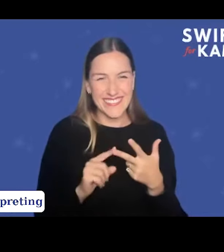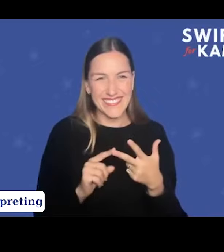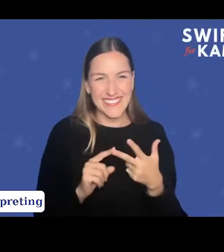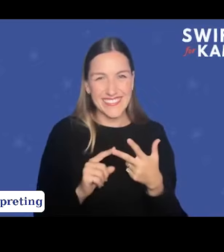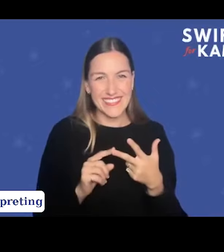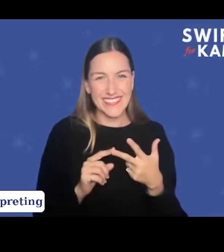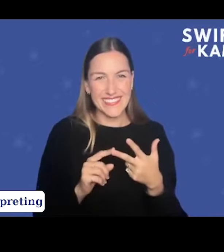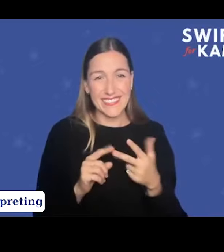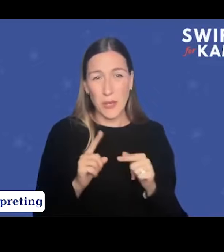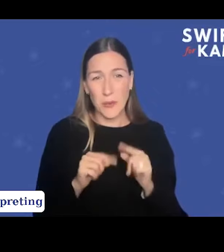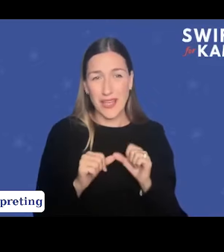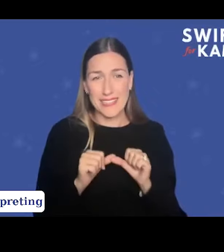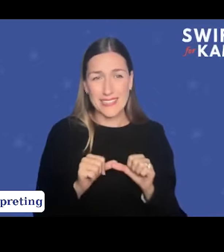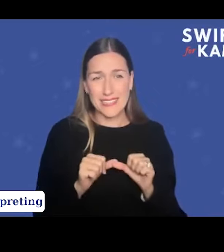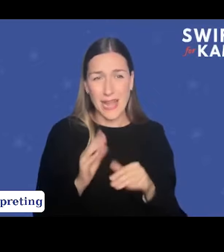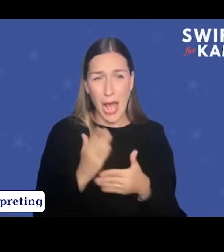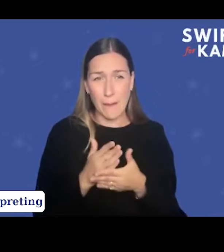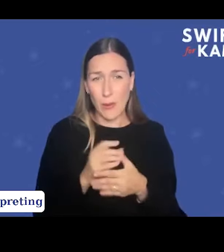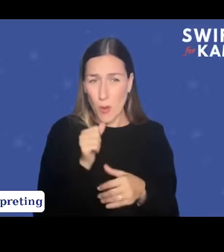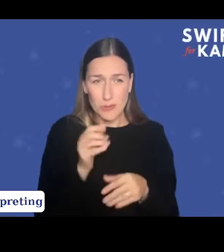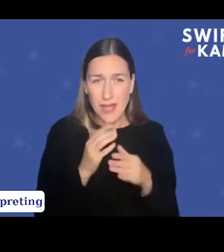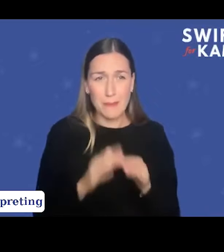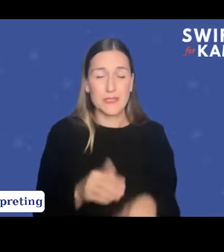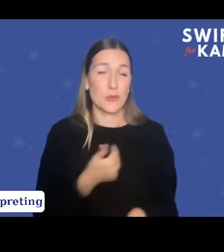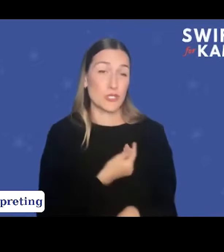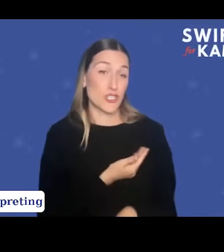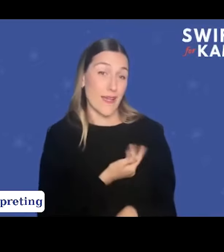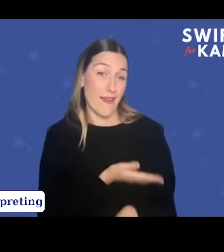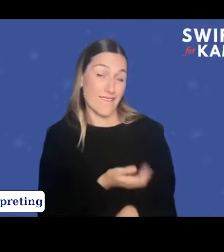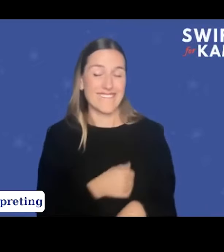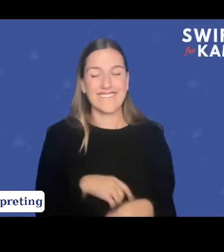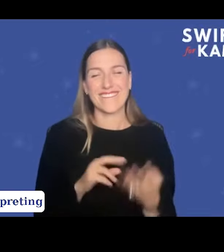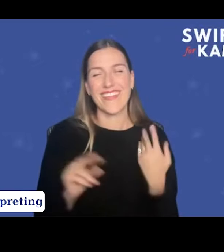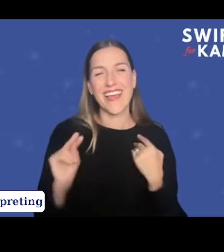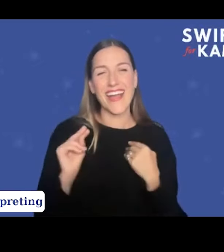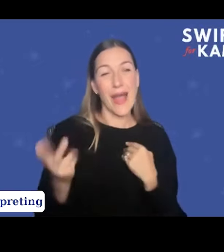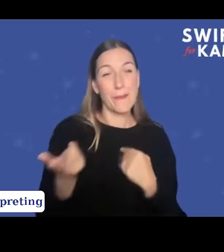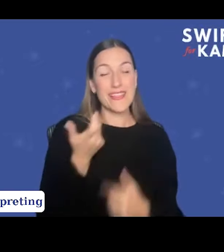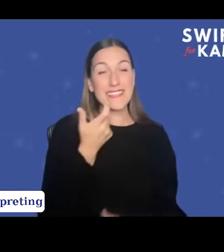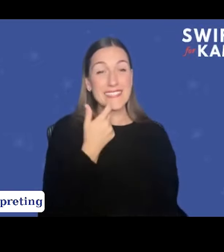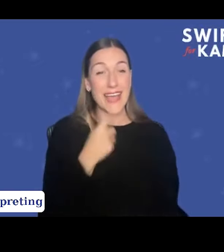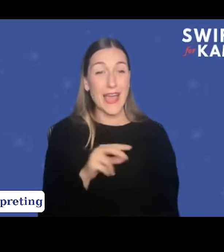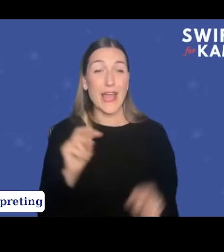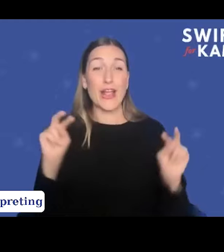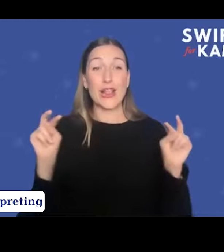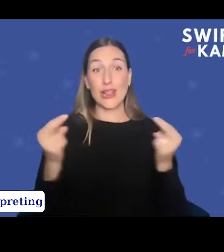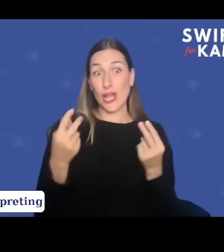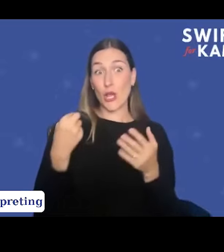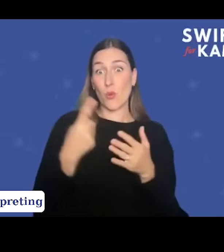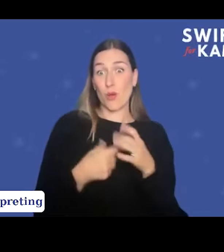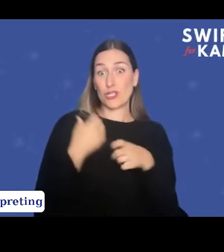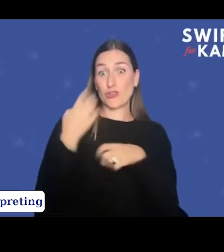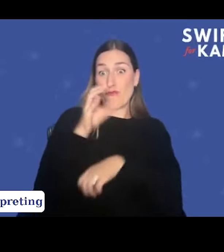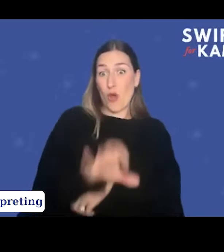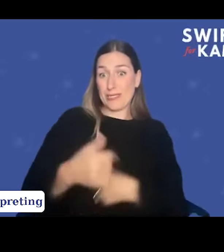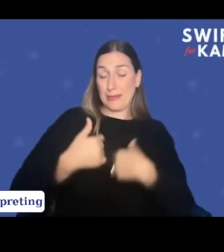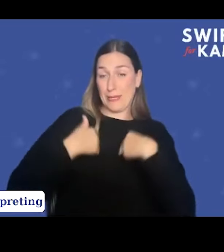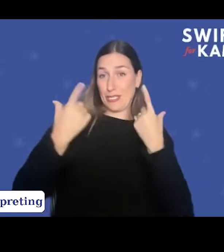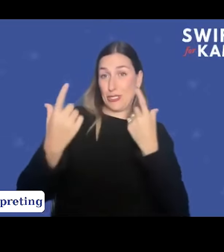We can't stop. Won't stop voting. So shake it off. That's a good one. Kamala is saying, look what you made me do. Good one.